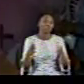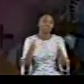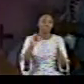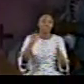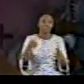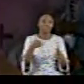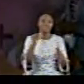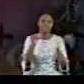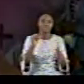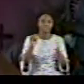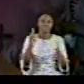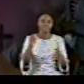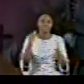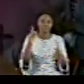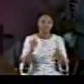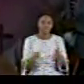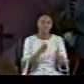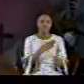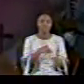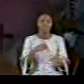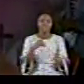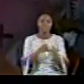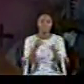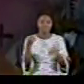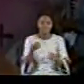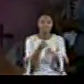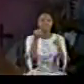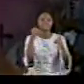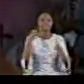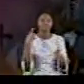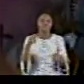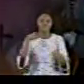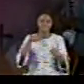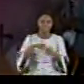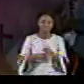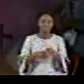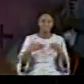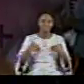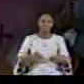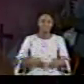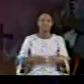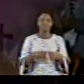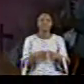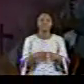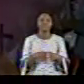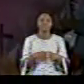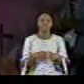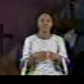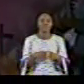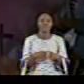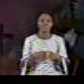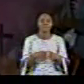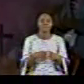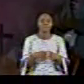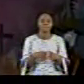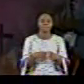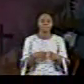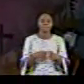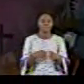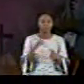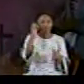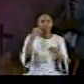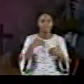organs. And this brother Olamide from Canada, Edmonton precisely, has been having this issue